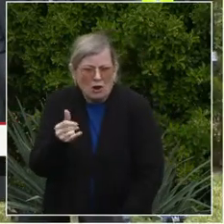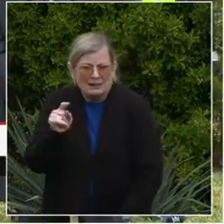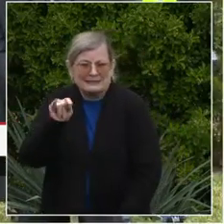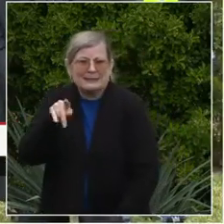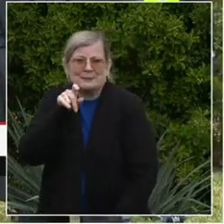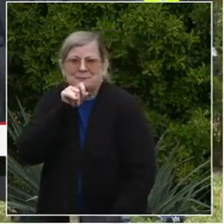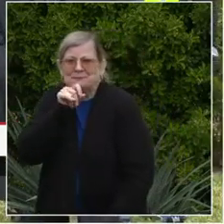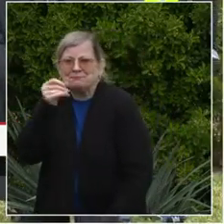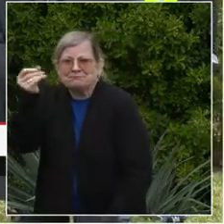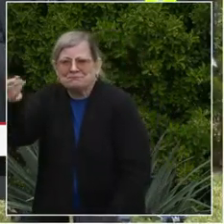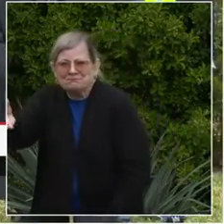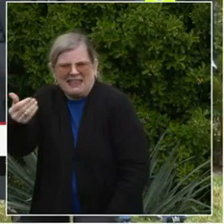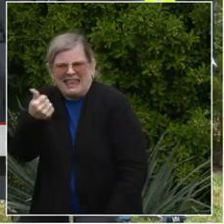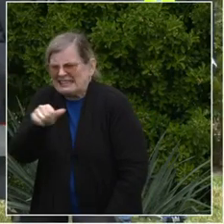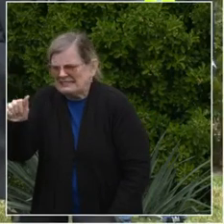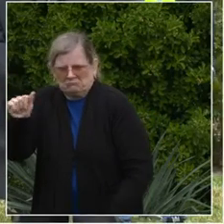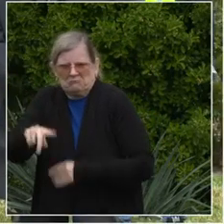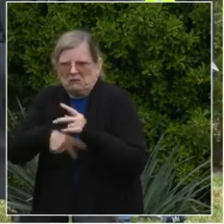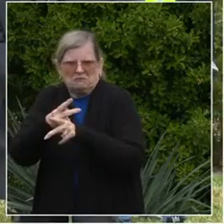gun,